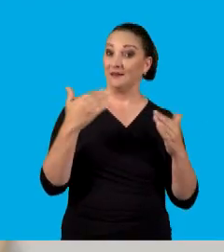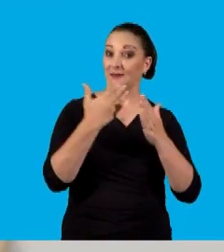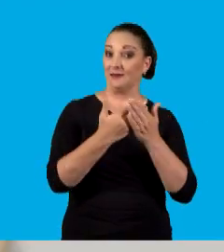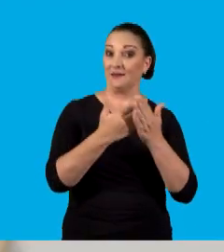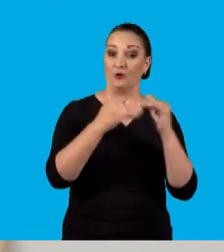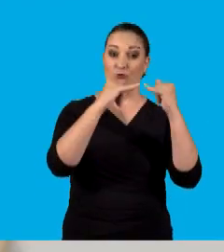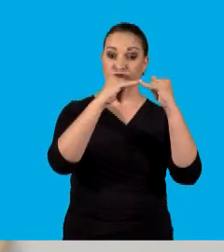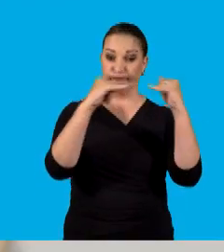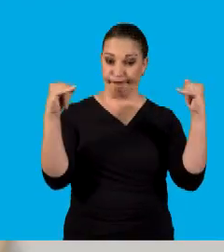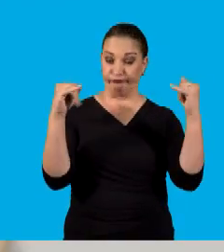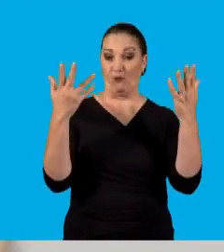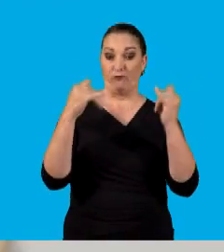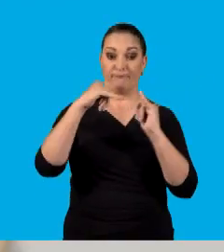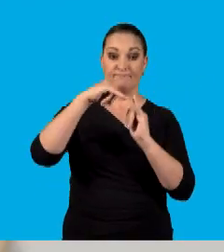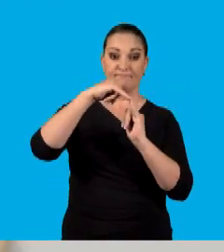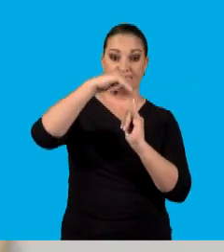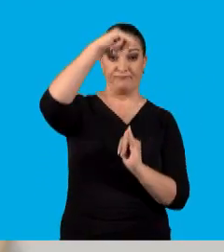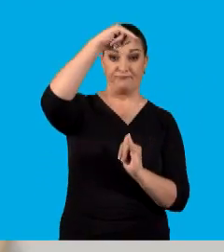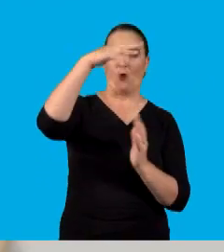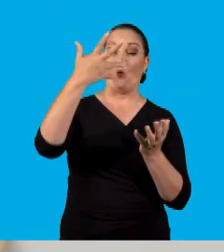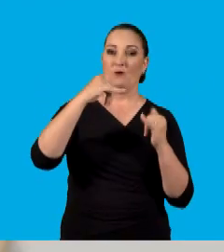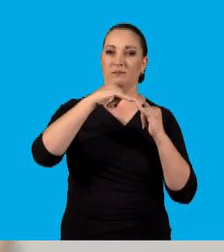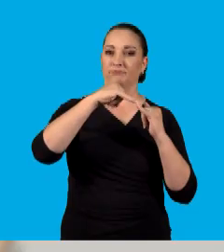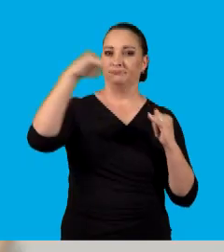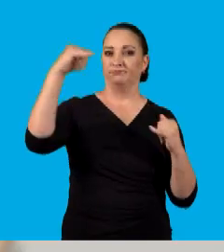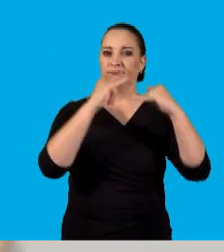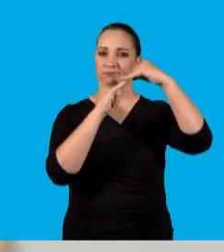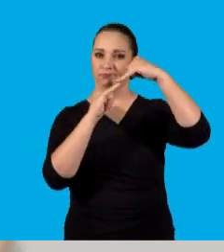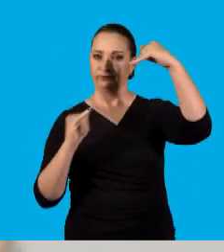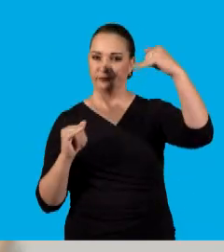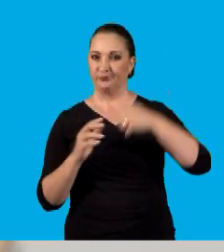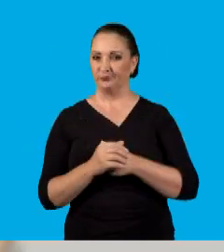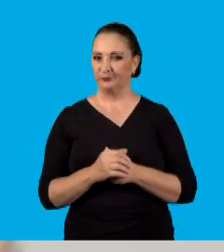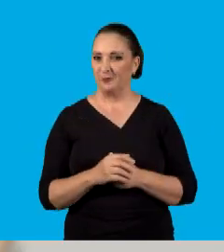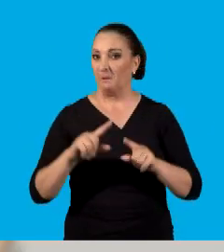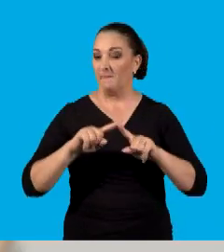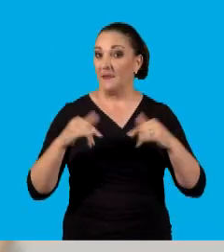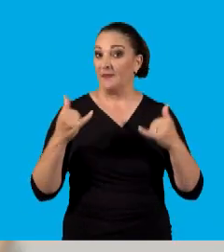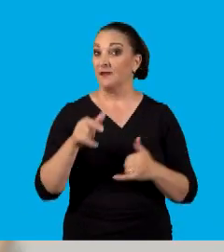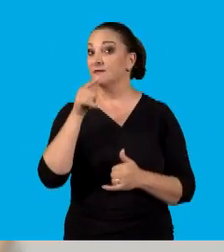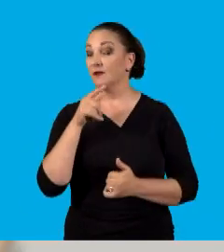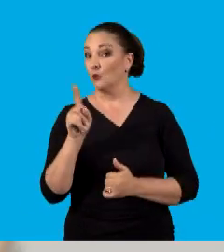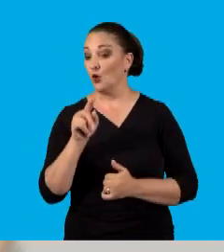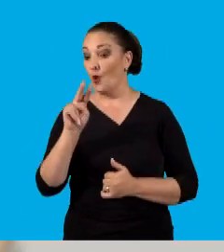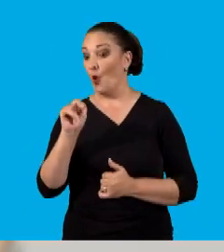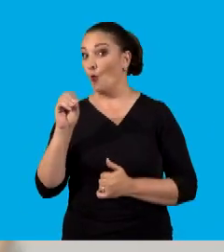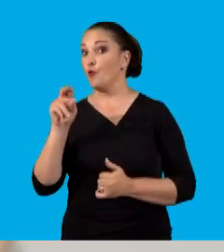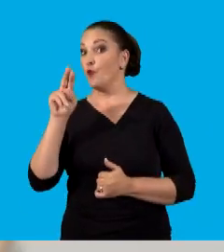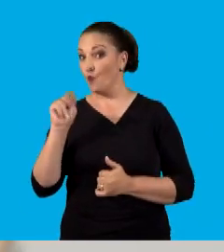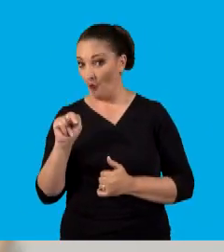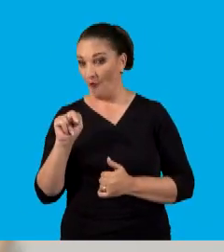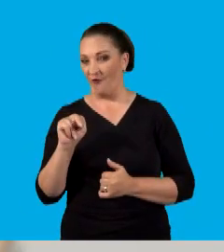can either be horizontally straight, vertically straight, or diagonally straight. And of course, when we are talking